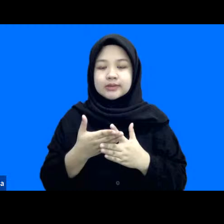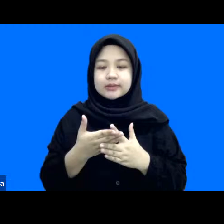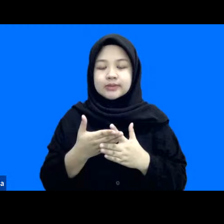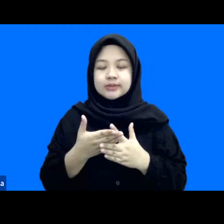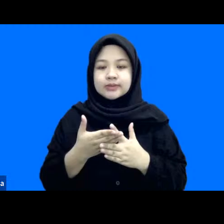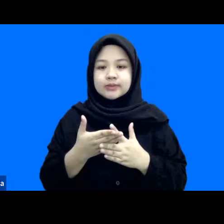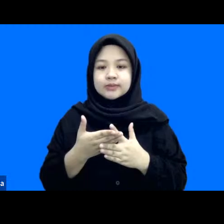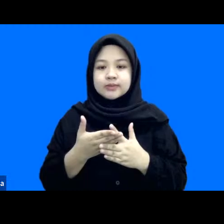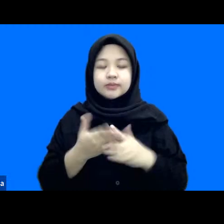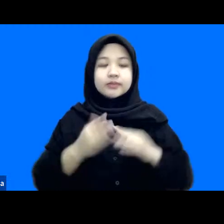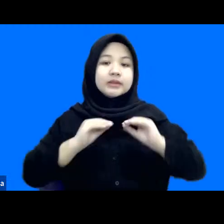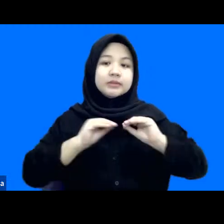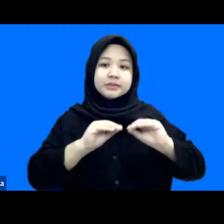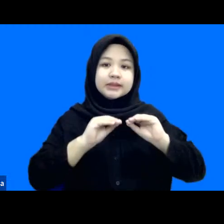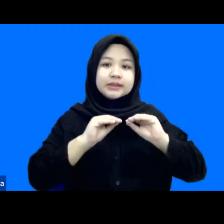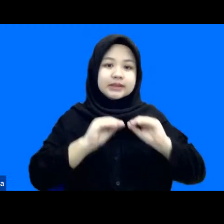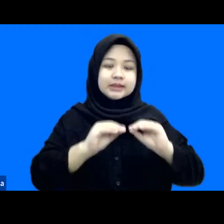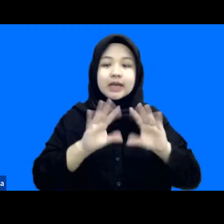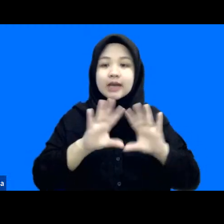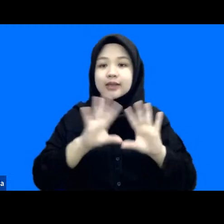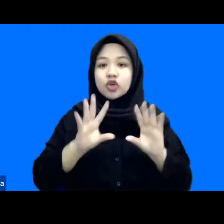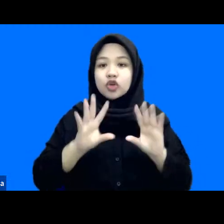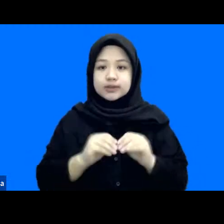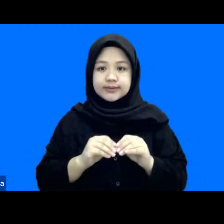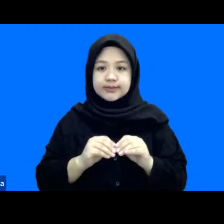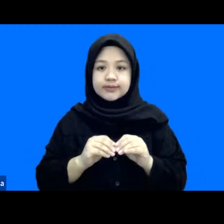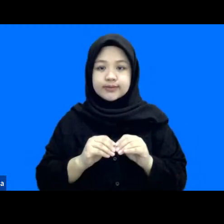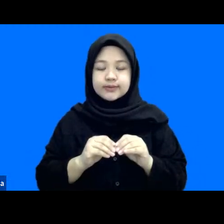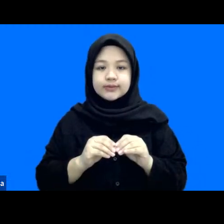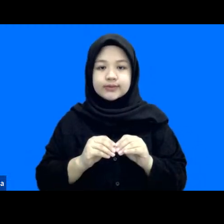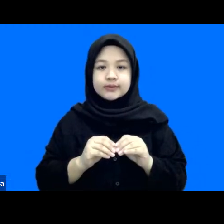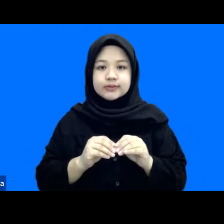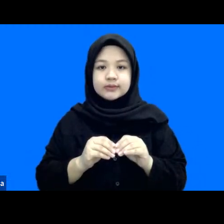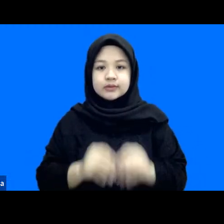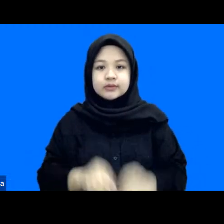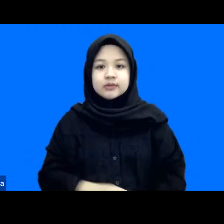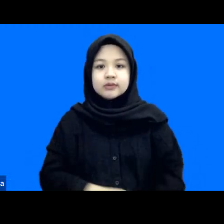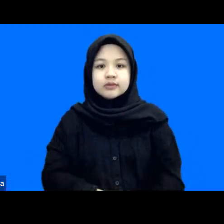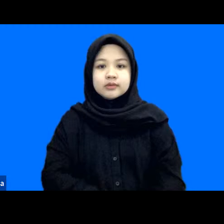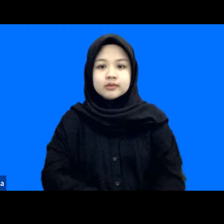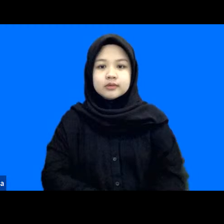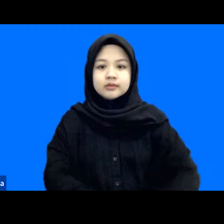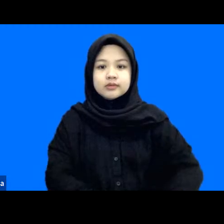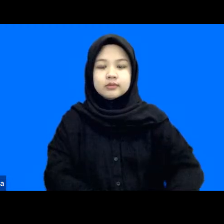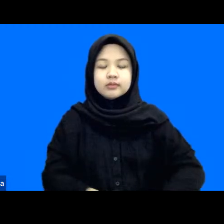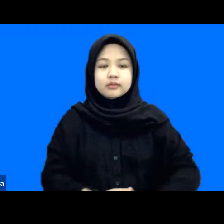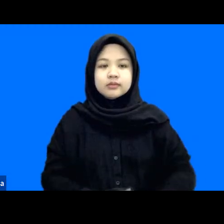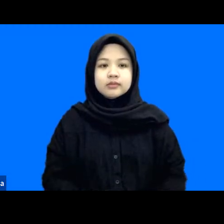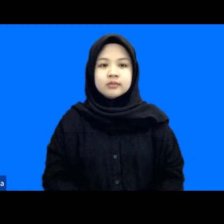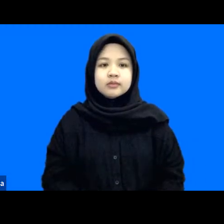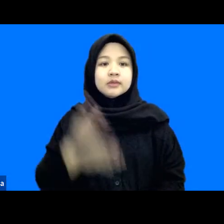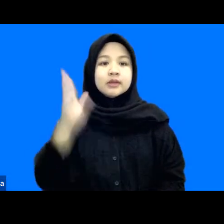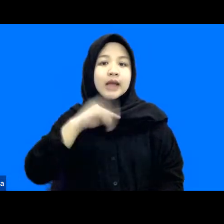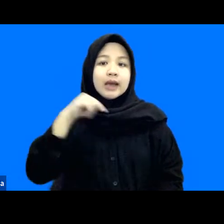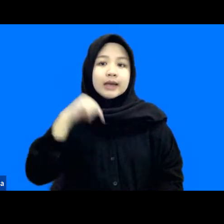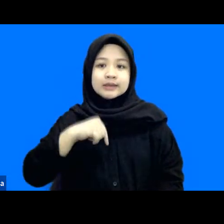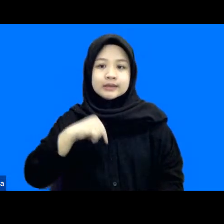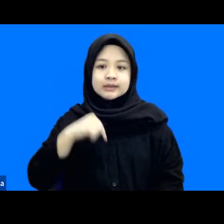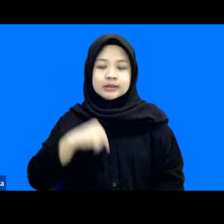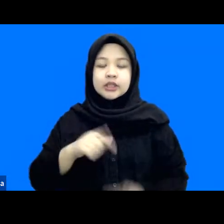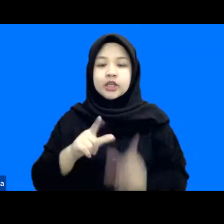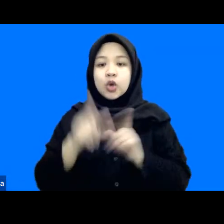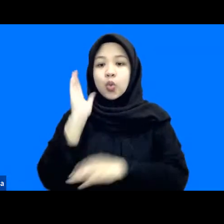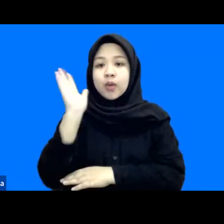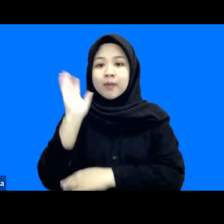education. And today is second webinar. As